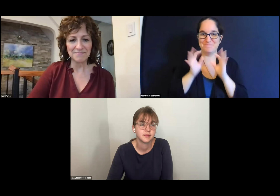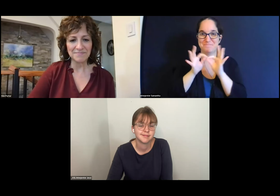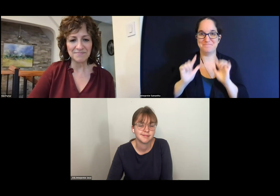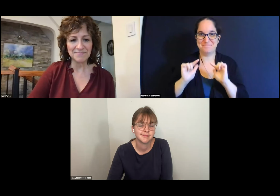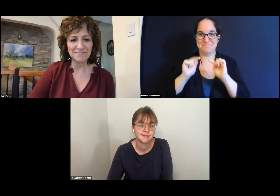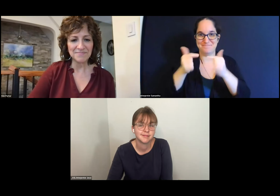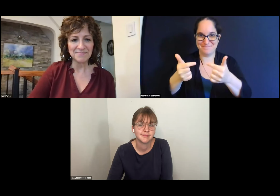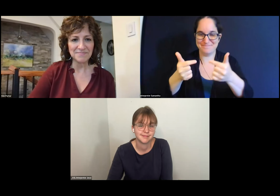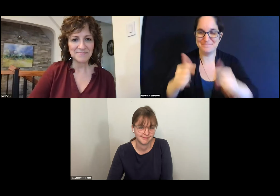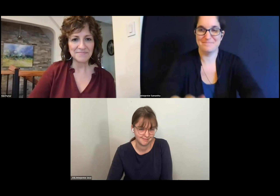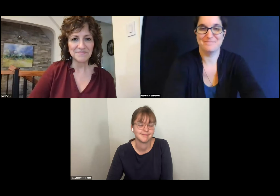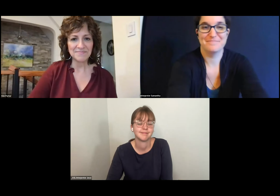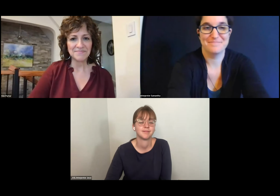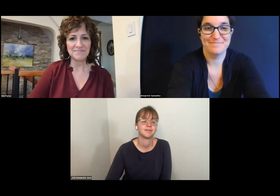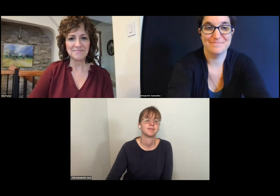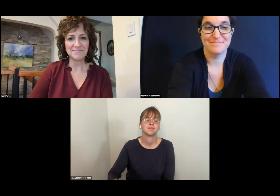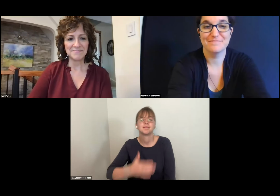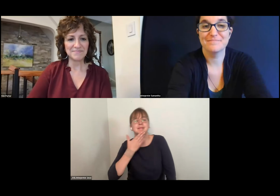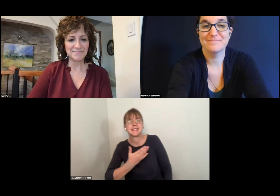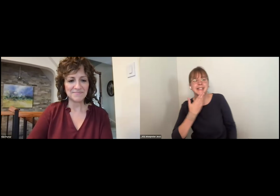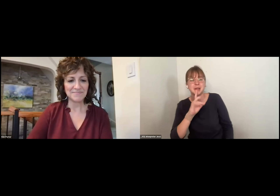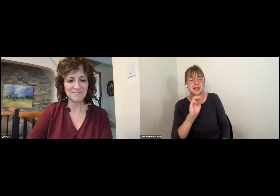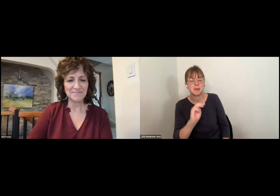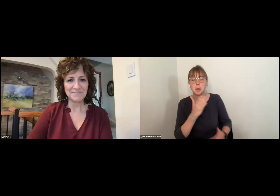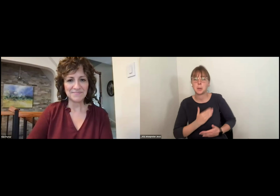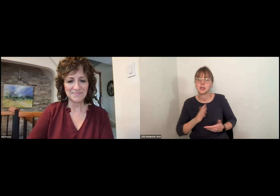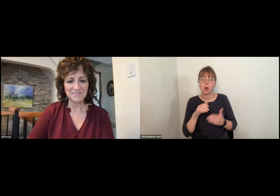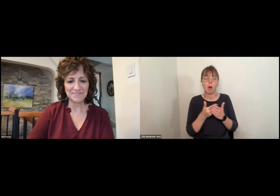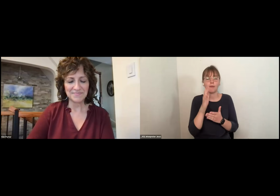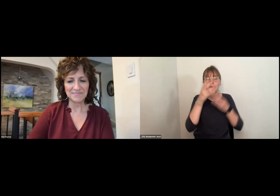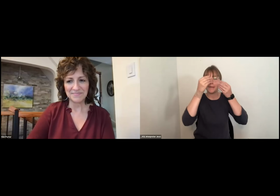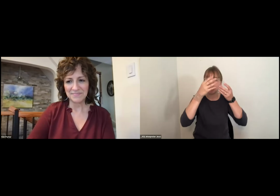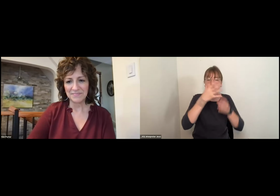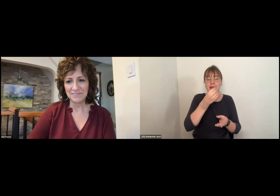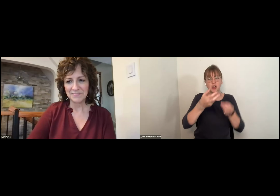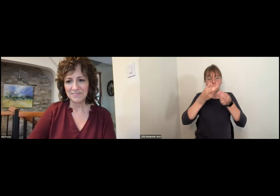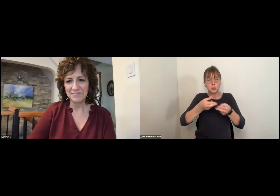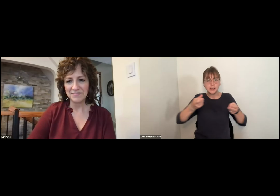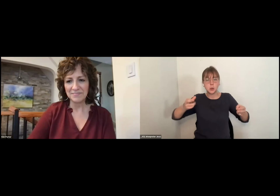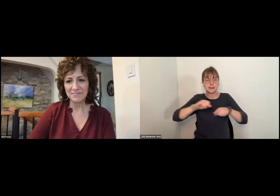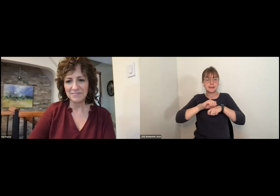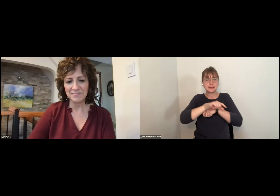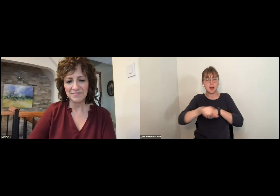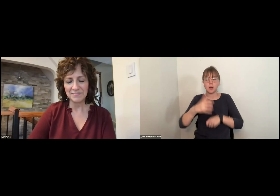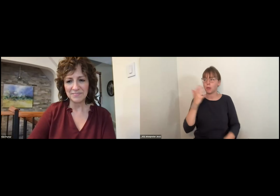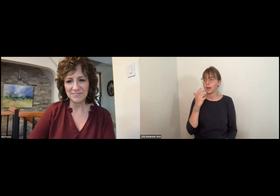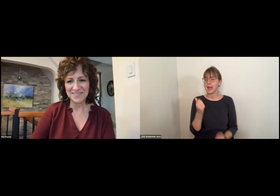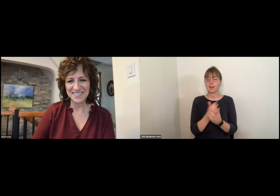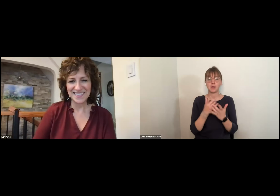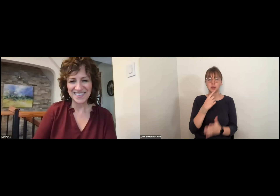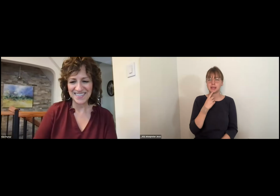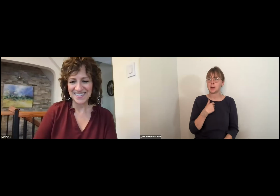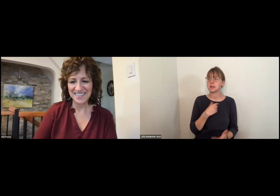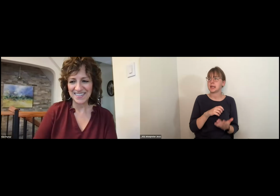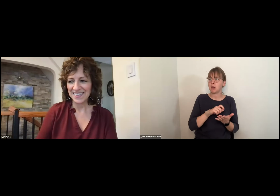Thank you, Kim. We appreciate all the information and the resources. I mean, I just feel like everything that you were saying, I was like checking off. Yeah,